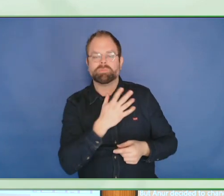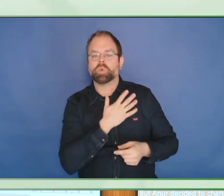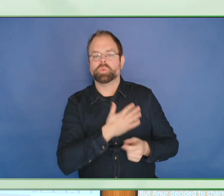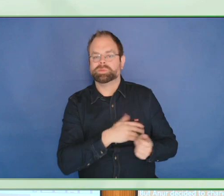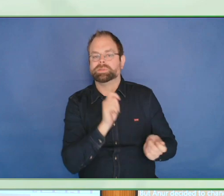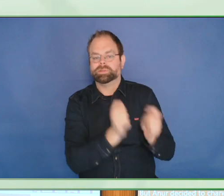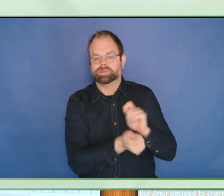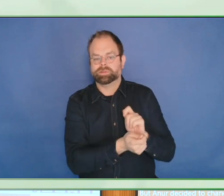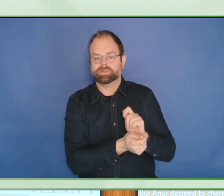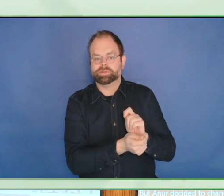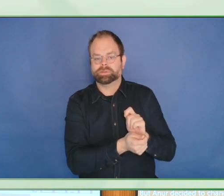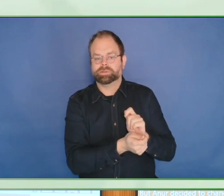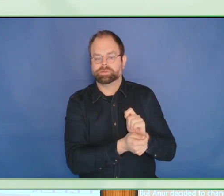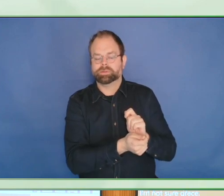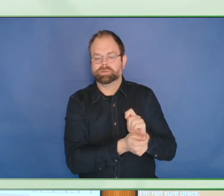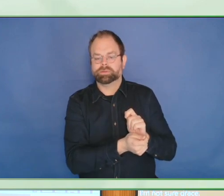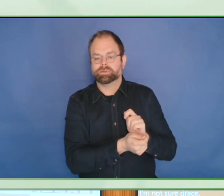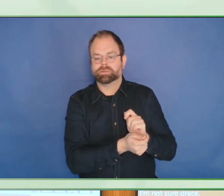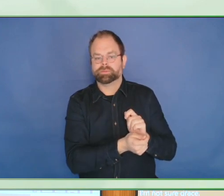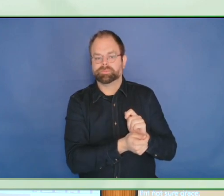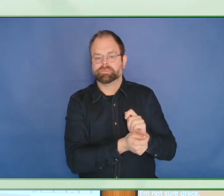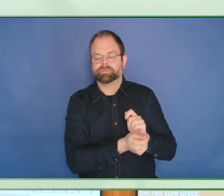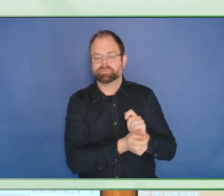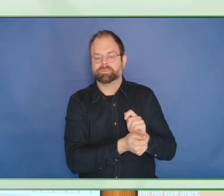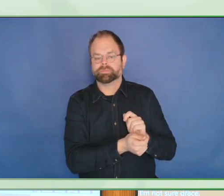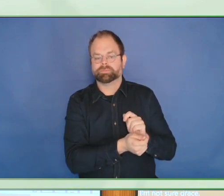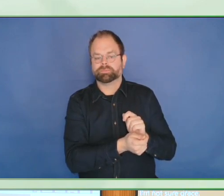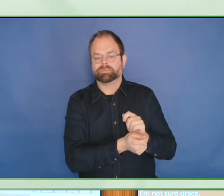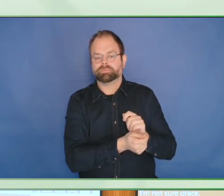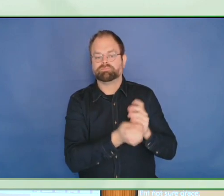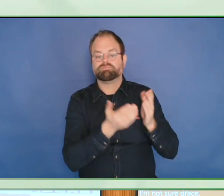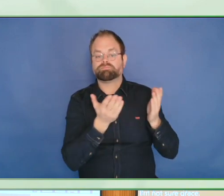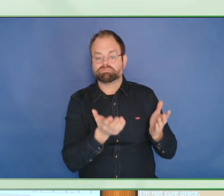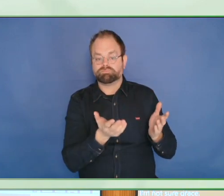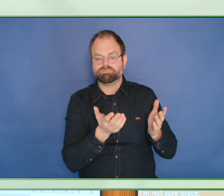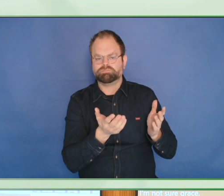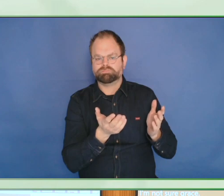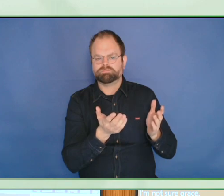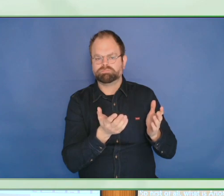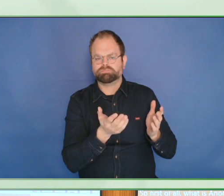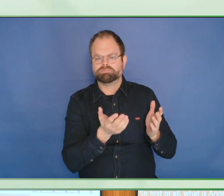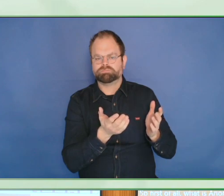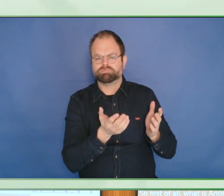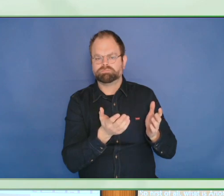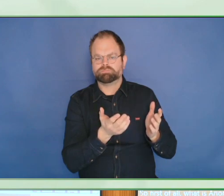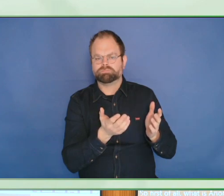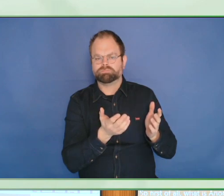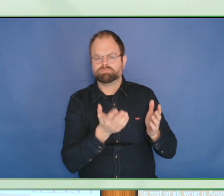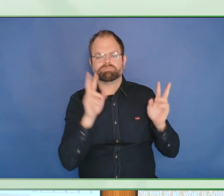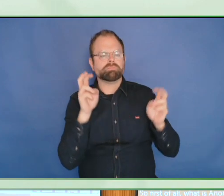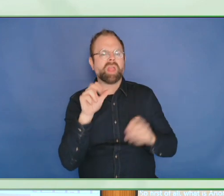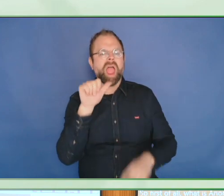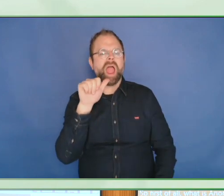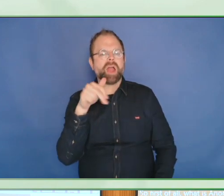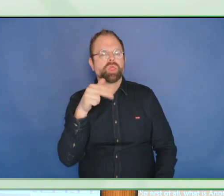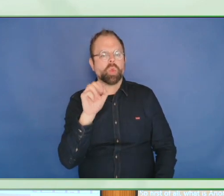So first of all, what is ALNOUR? ALNOUR means light in Arabic. It's an association